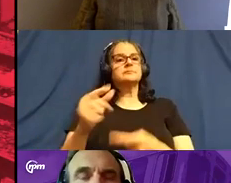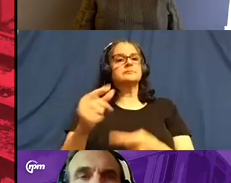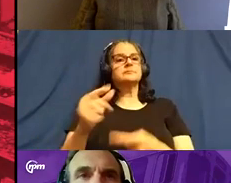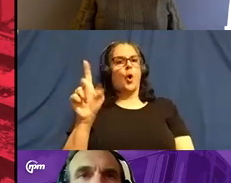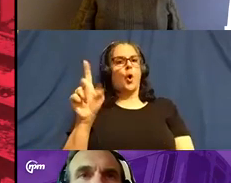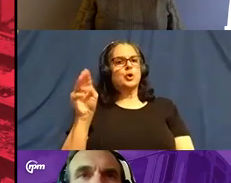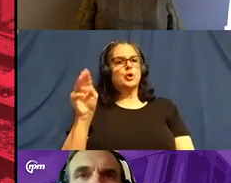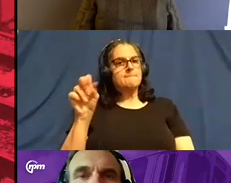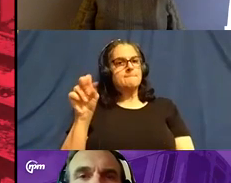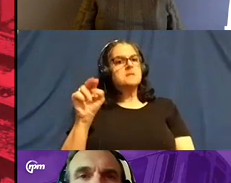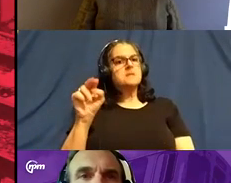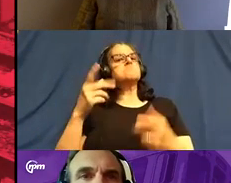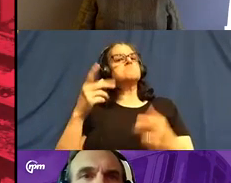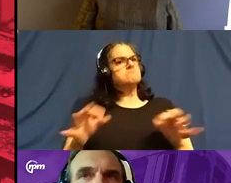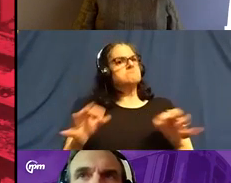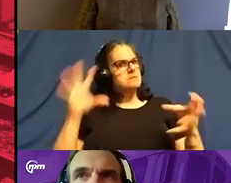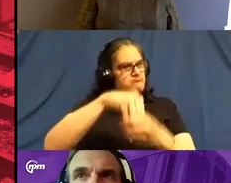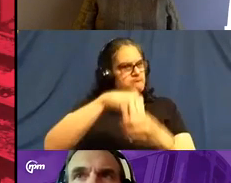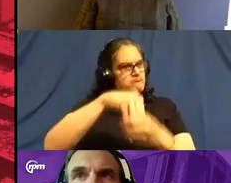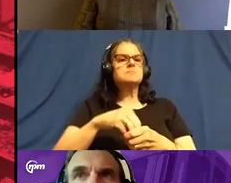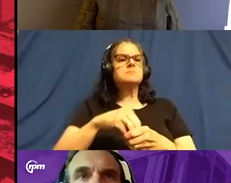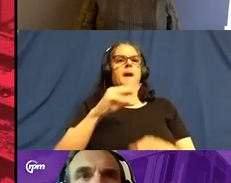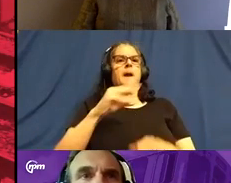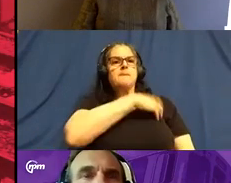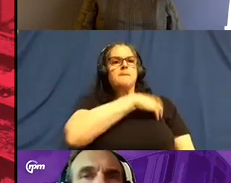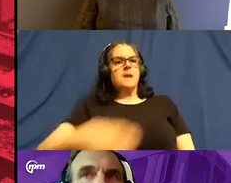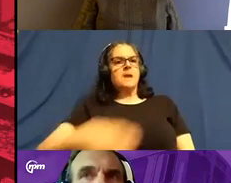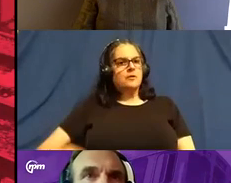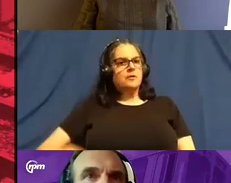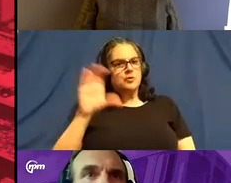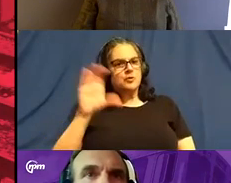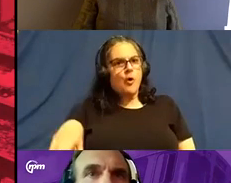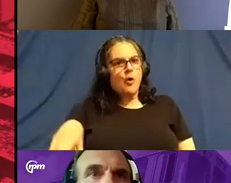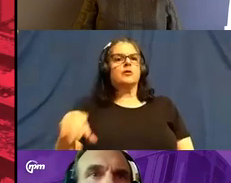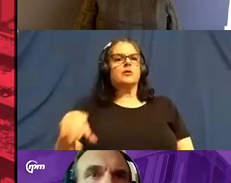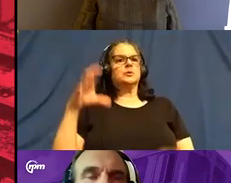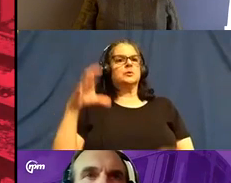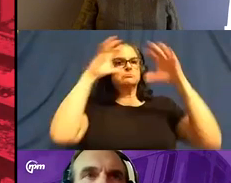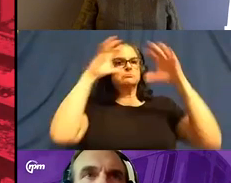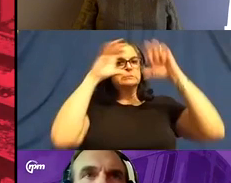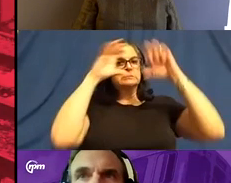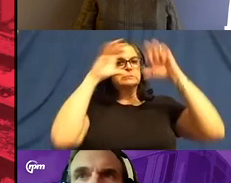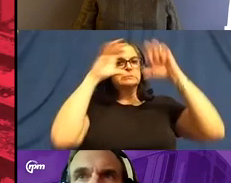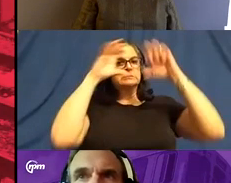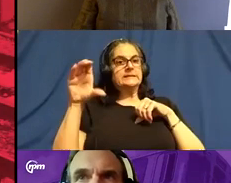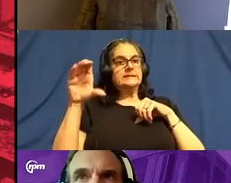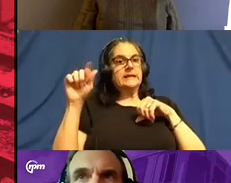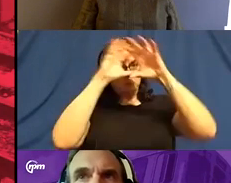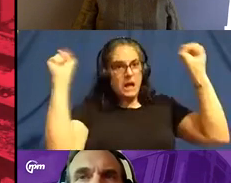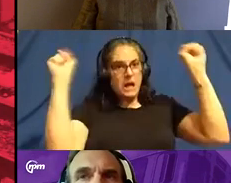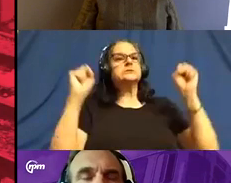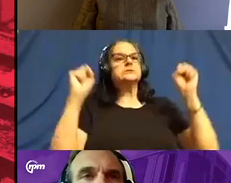the city of Chicago and the president of the CTA. All are committed to replacing your 100-year-old